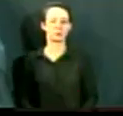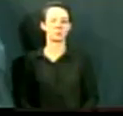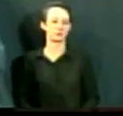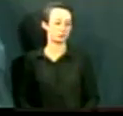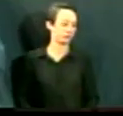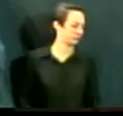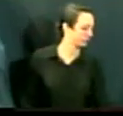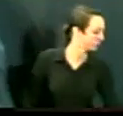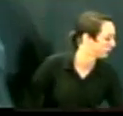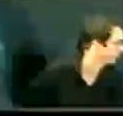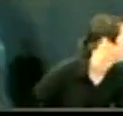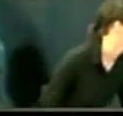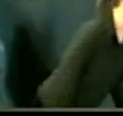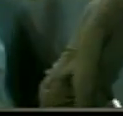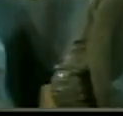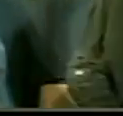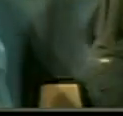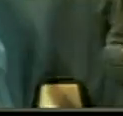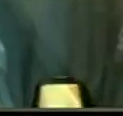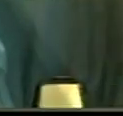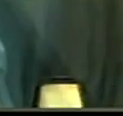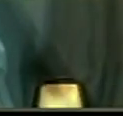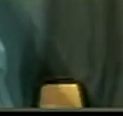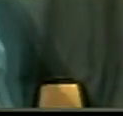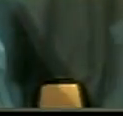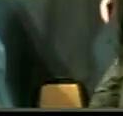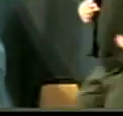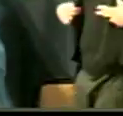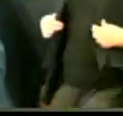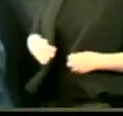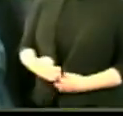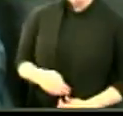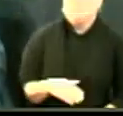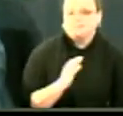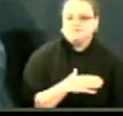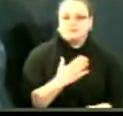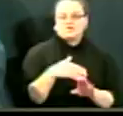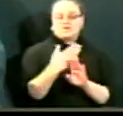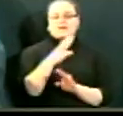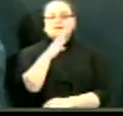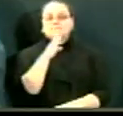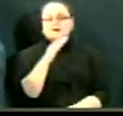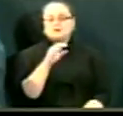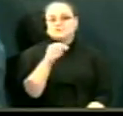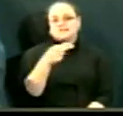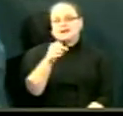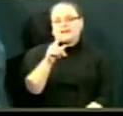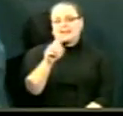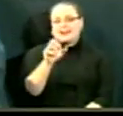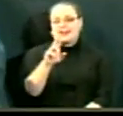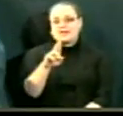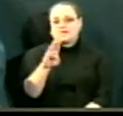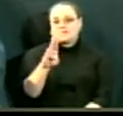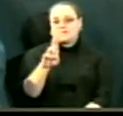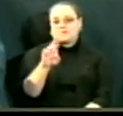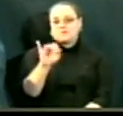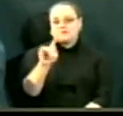you. Our next speaker on this agenda item is Heather Britton.